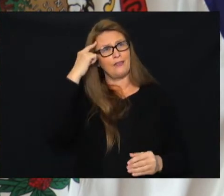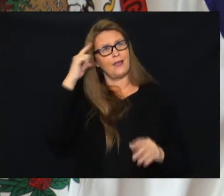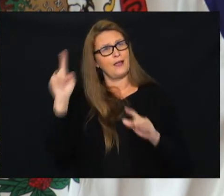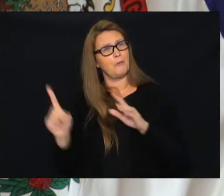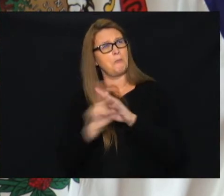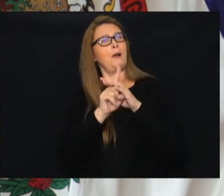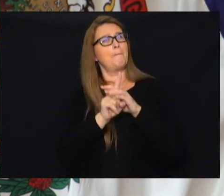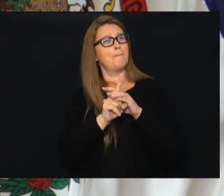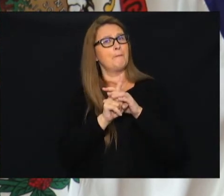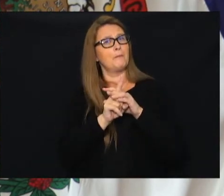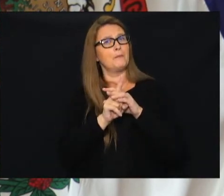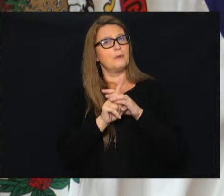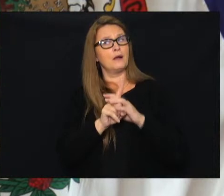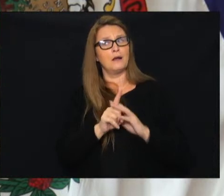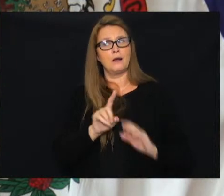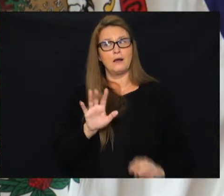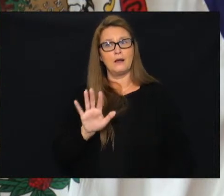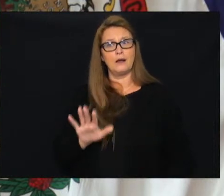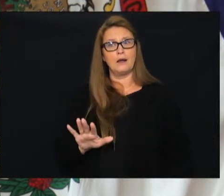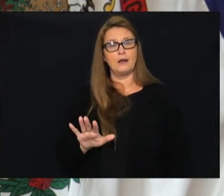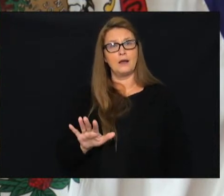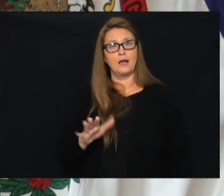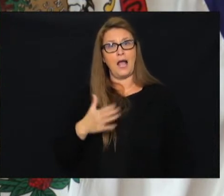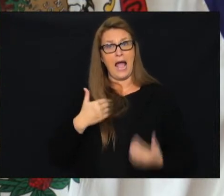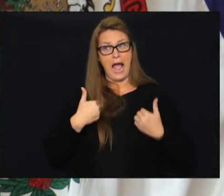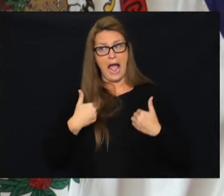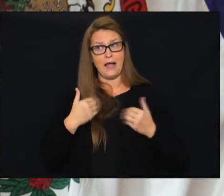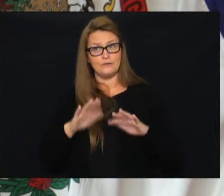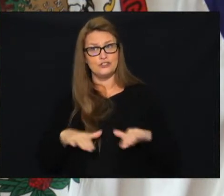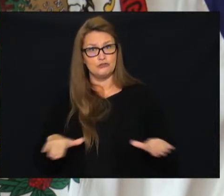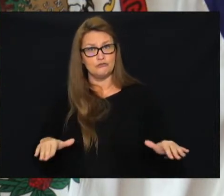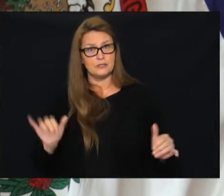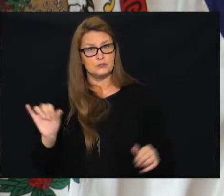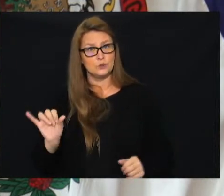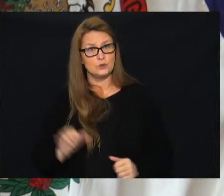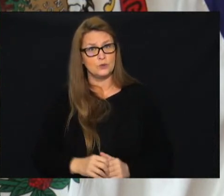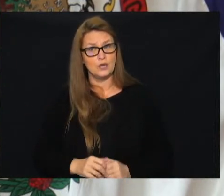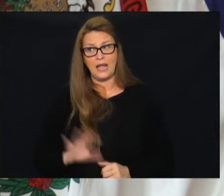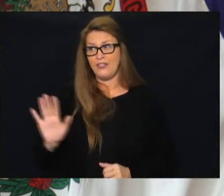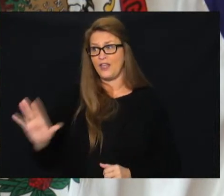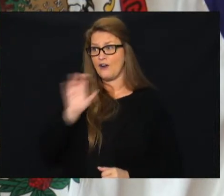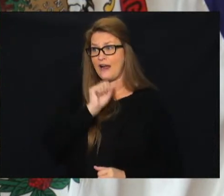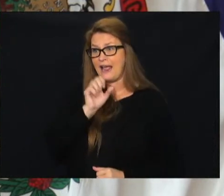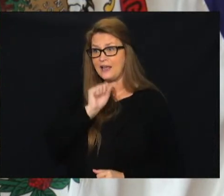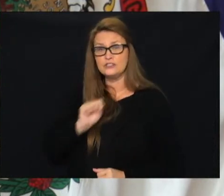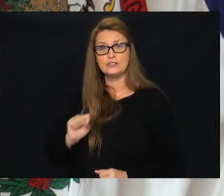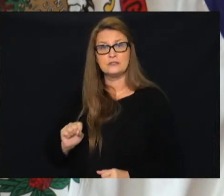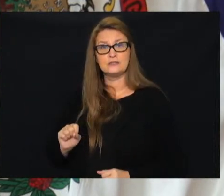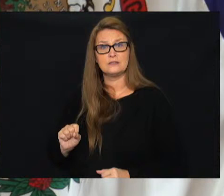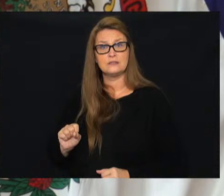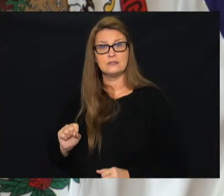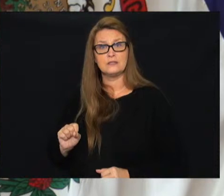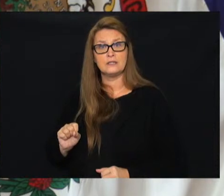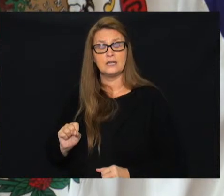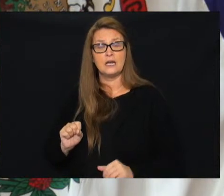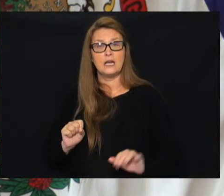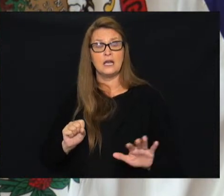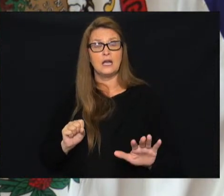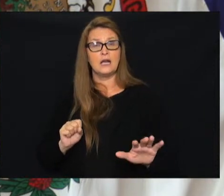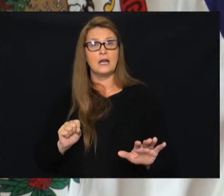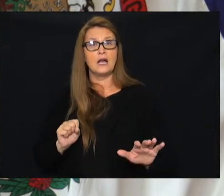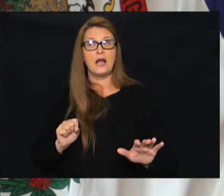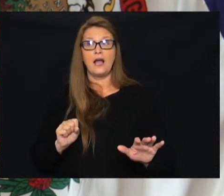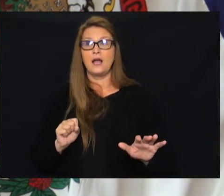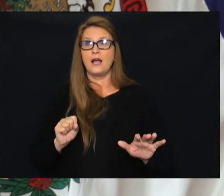gosh, you know, I think about my kids and I think about their age and I think about, you know, just, and then,